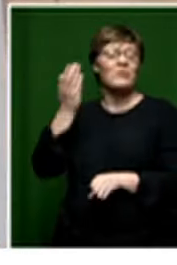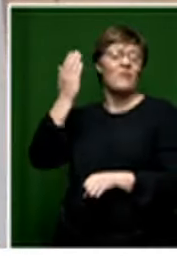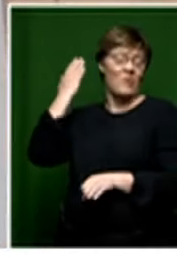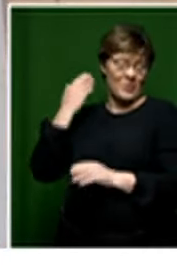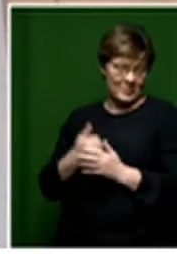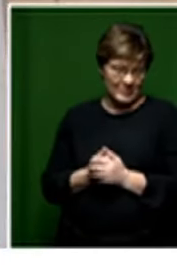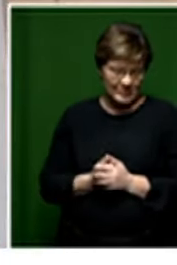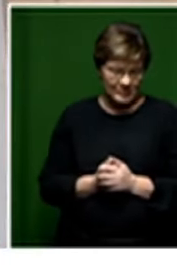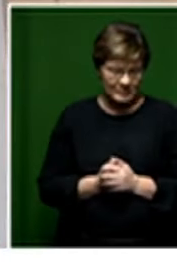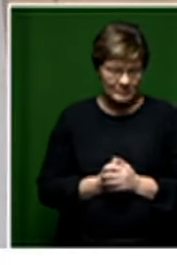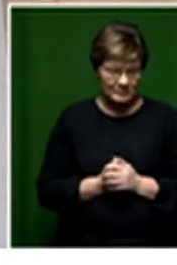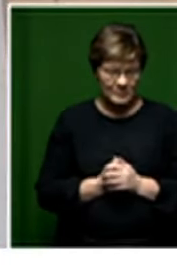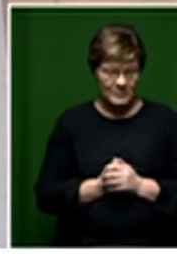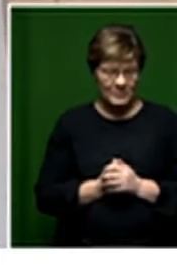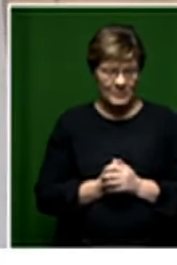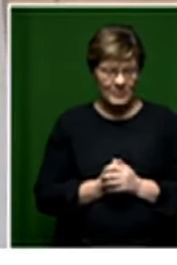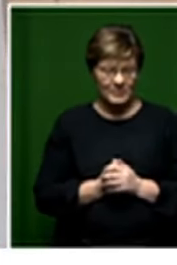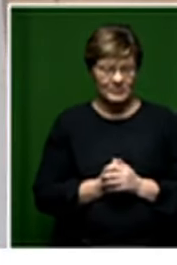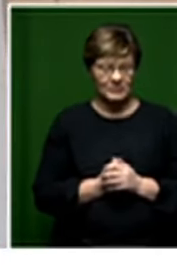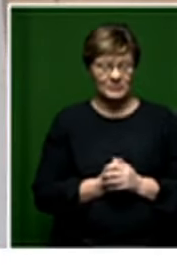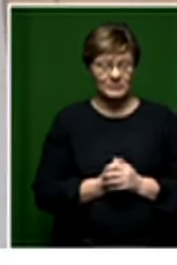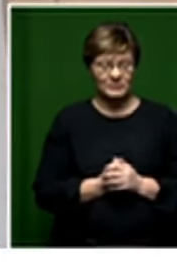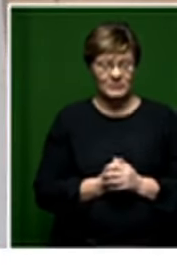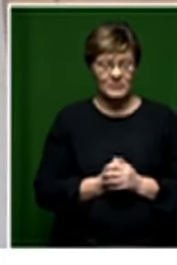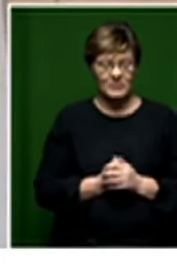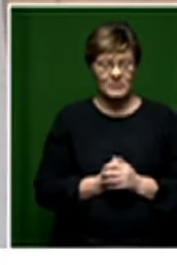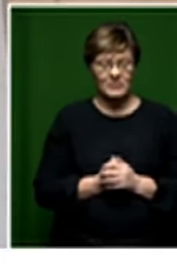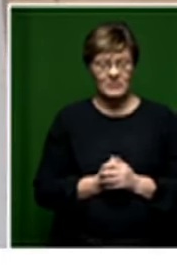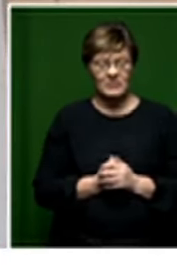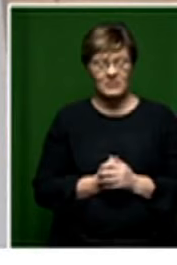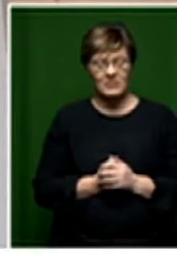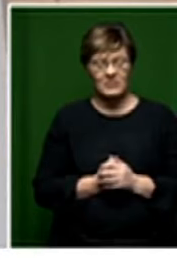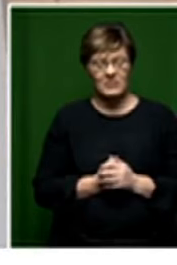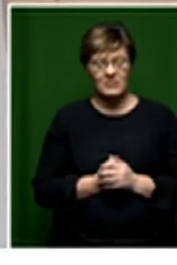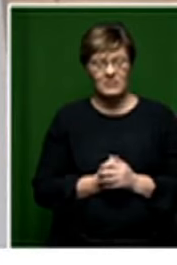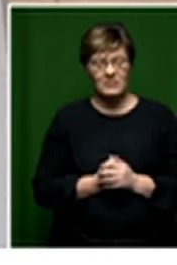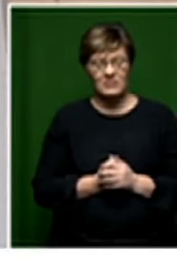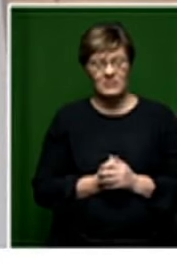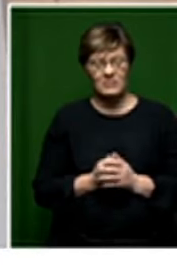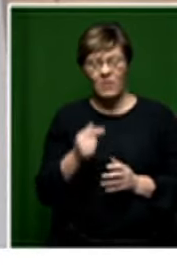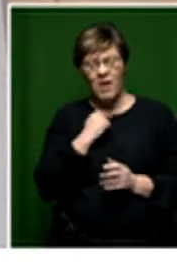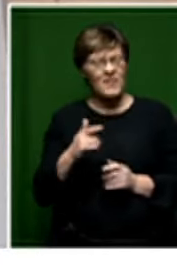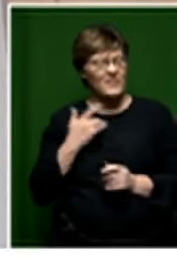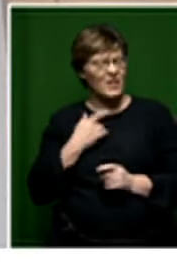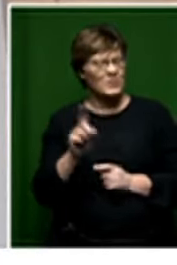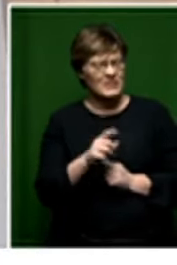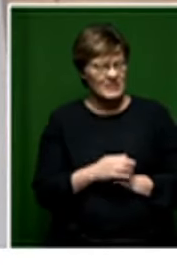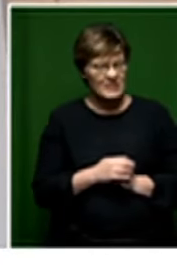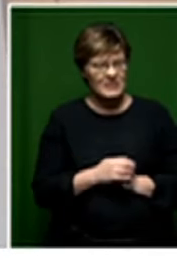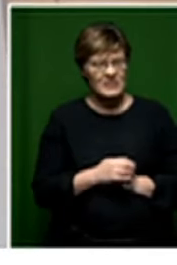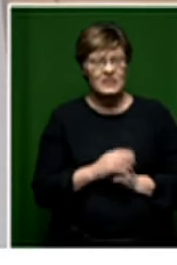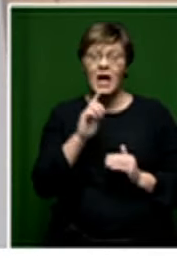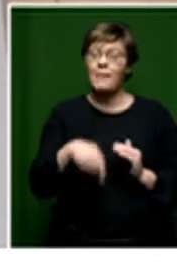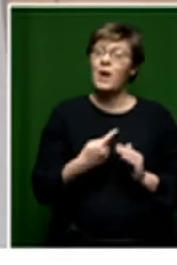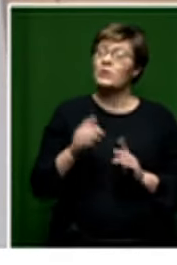the surveying that we did in December, January. And I think what we feel is the main explanation. It's not